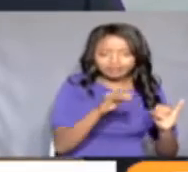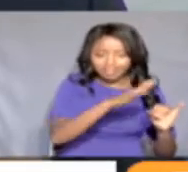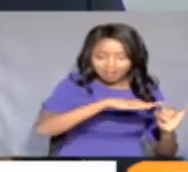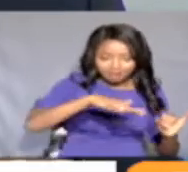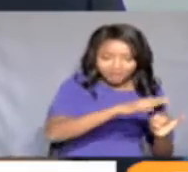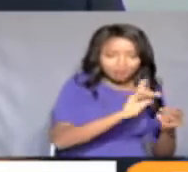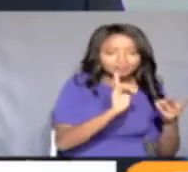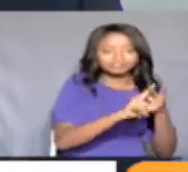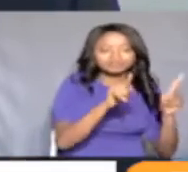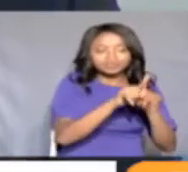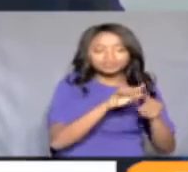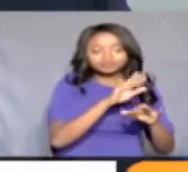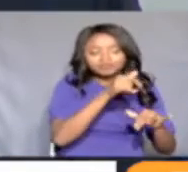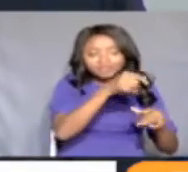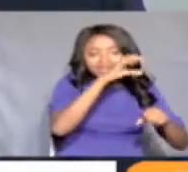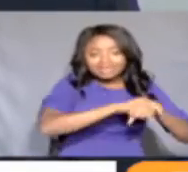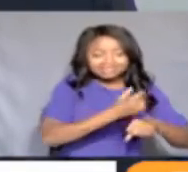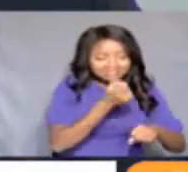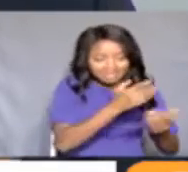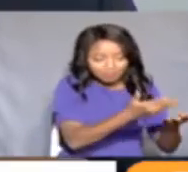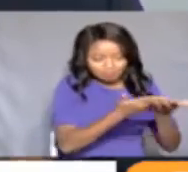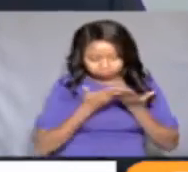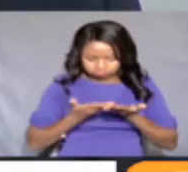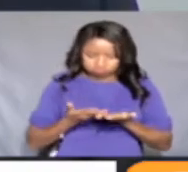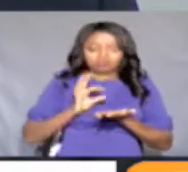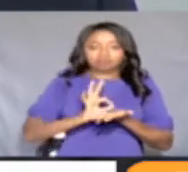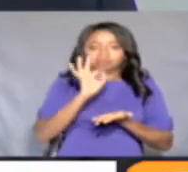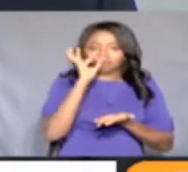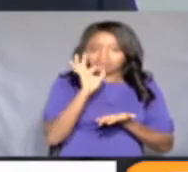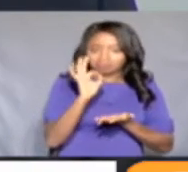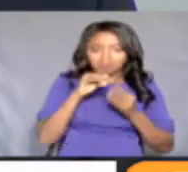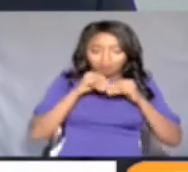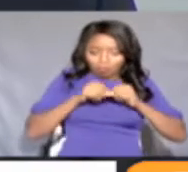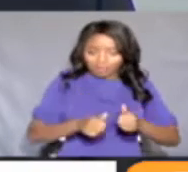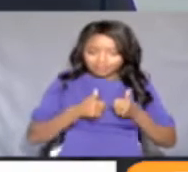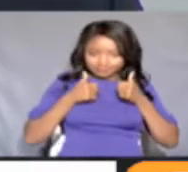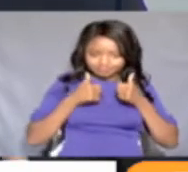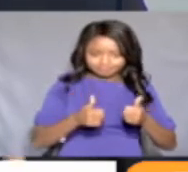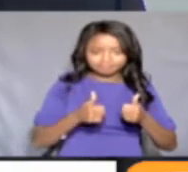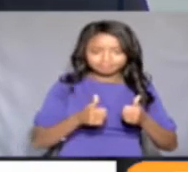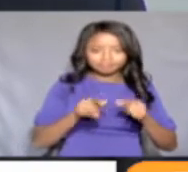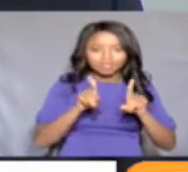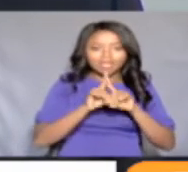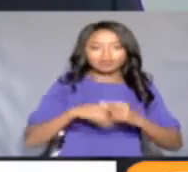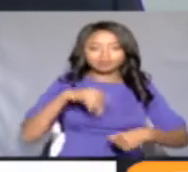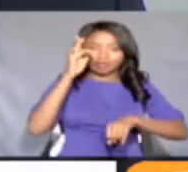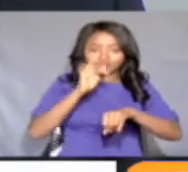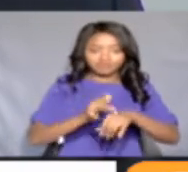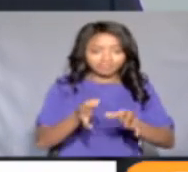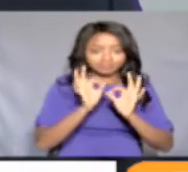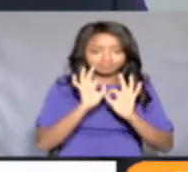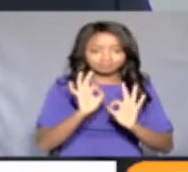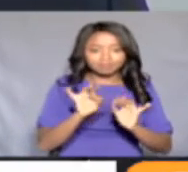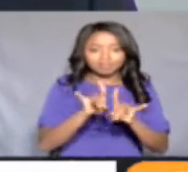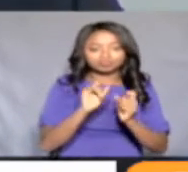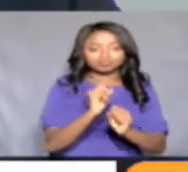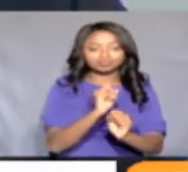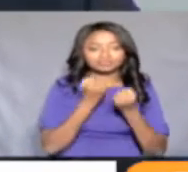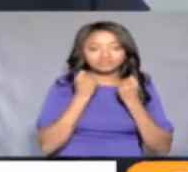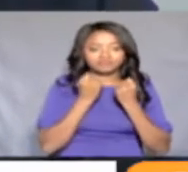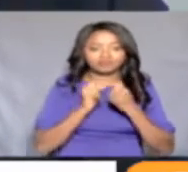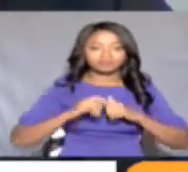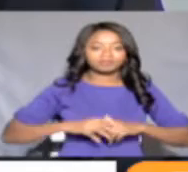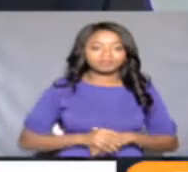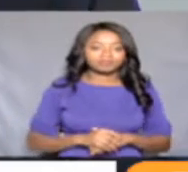the product that comes out is of good quality, is of good efficacy and good safety.